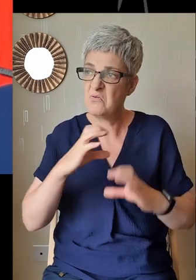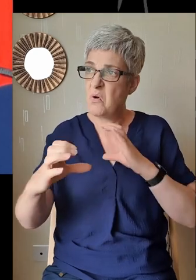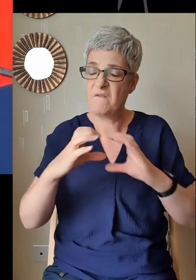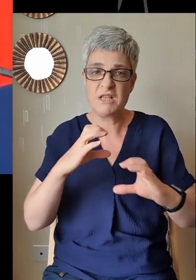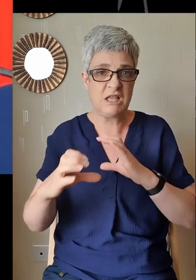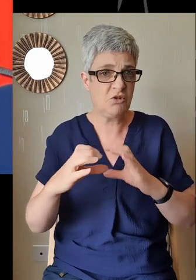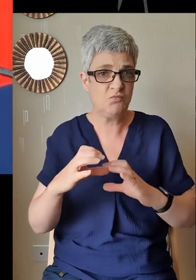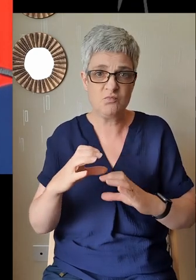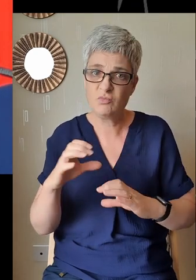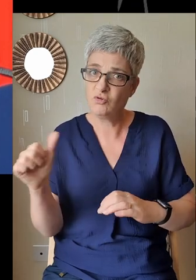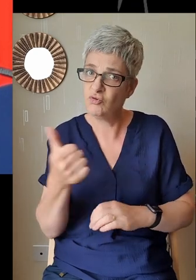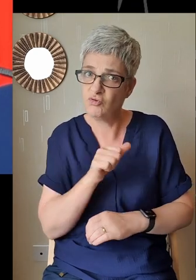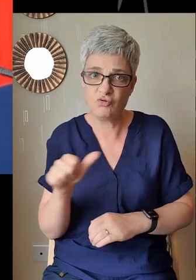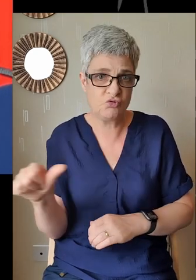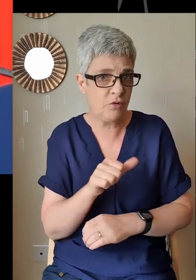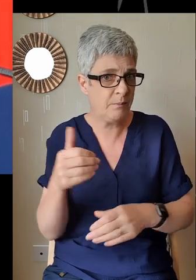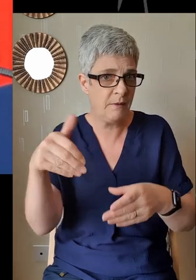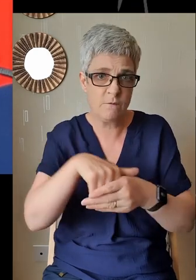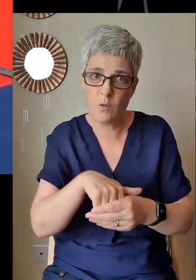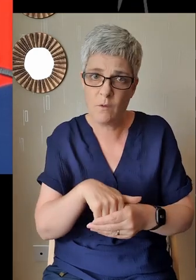conversations that I shouldn't take part in,